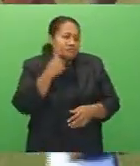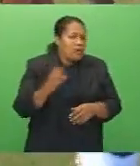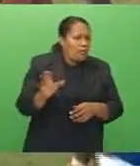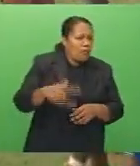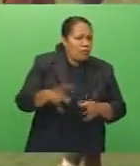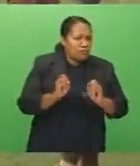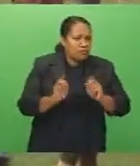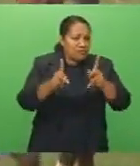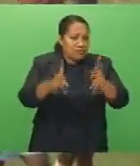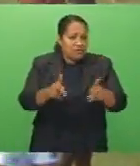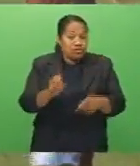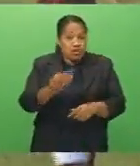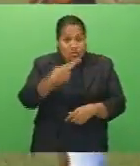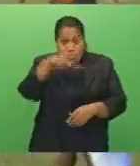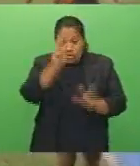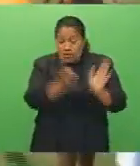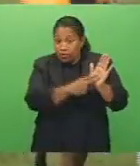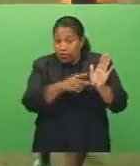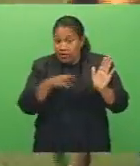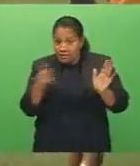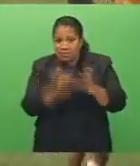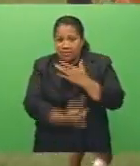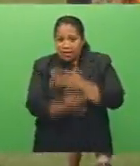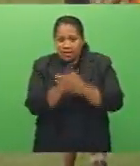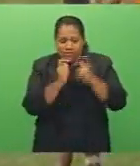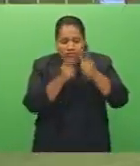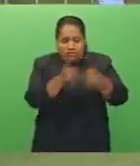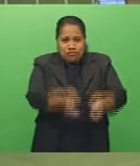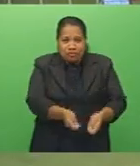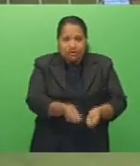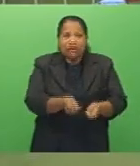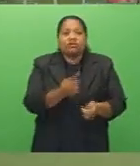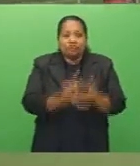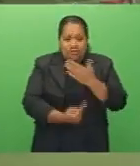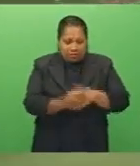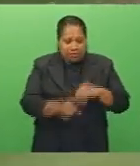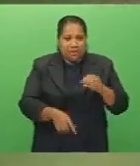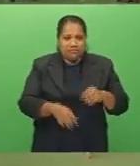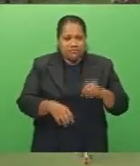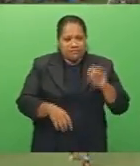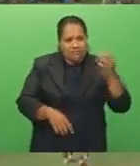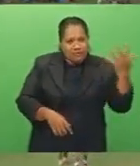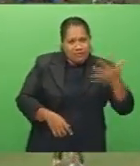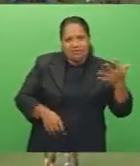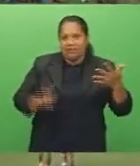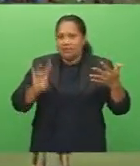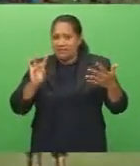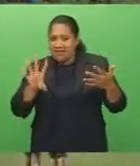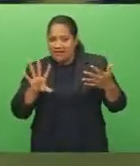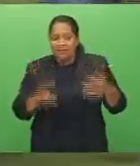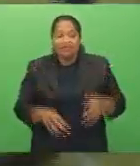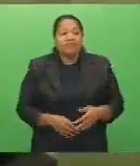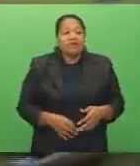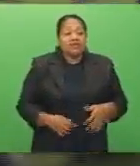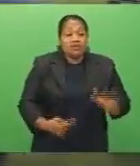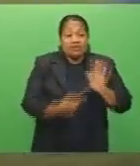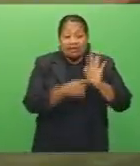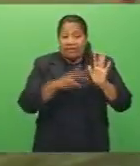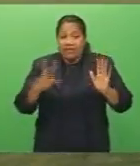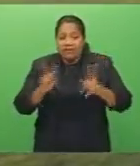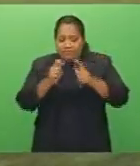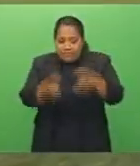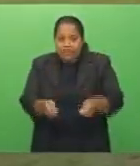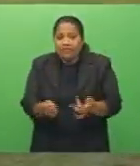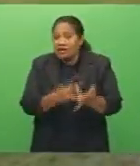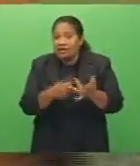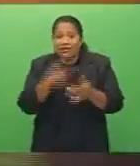the Y squad try, extending their lead to 15-10. Outside centre, Tevita Modhiu scored another try in the 13th minute